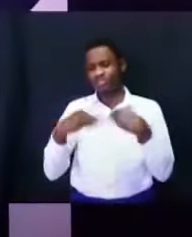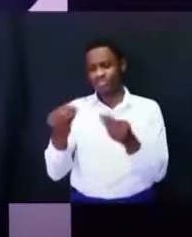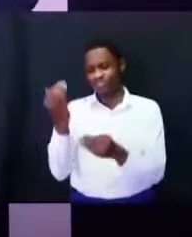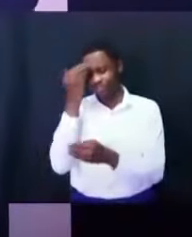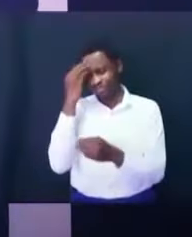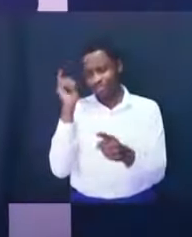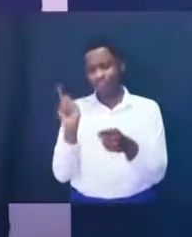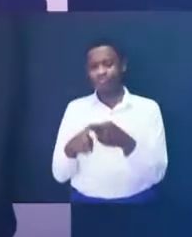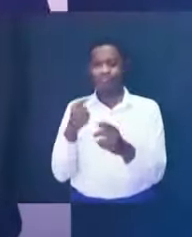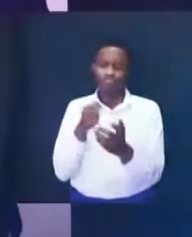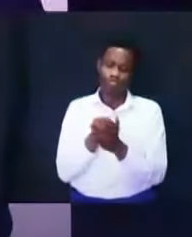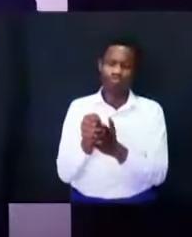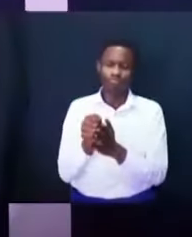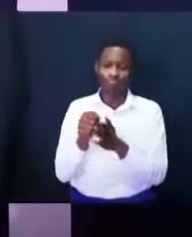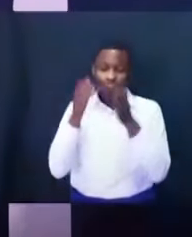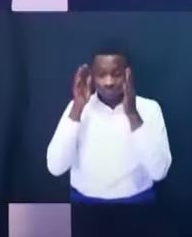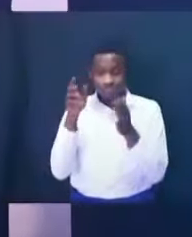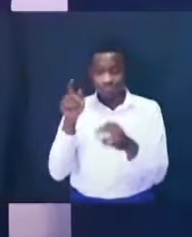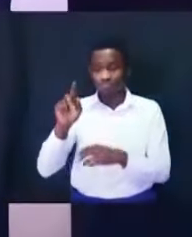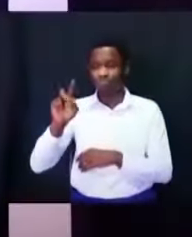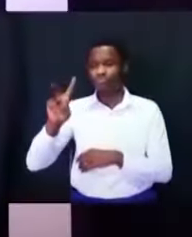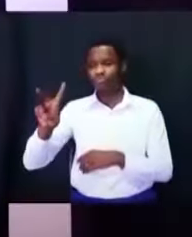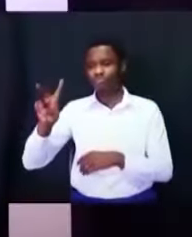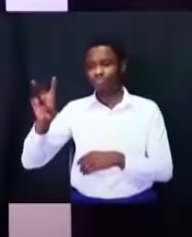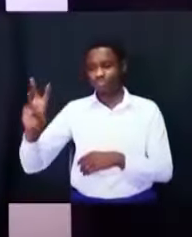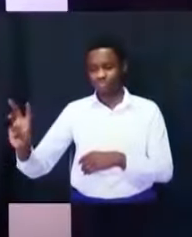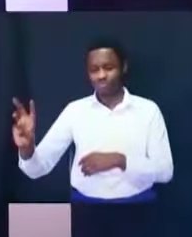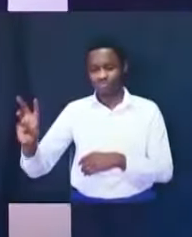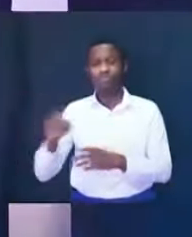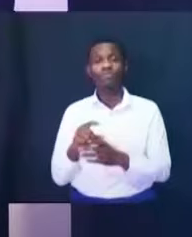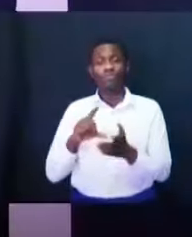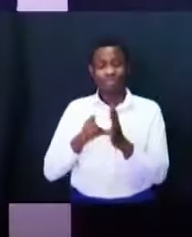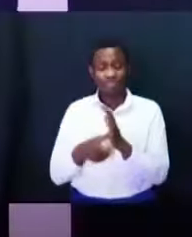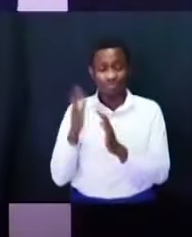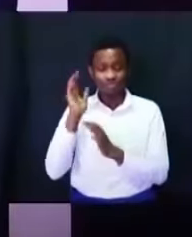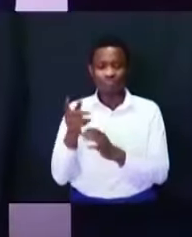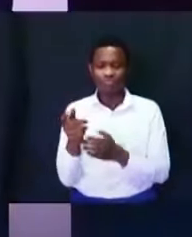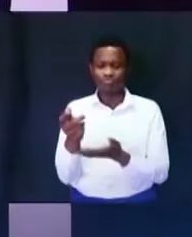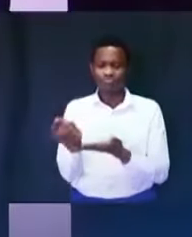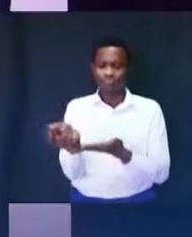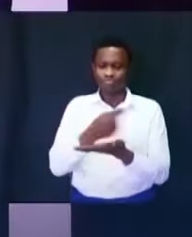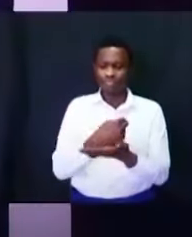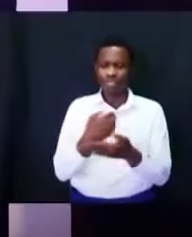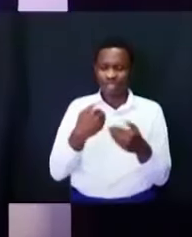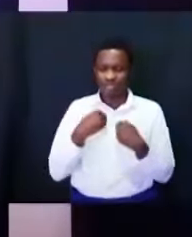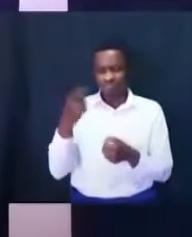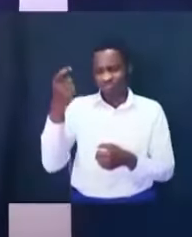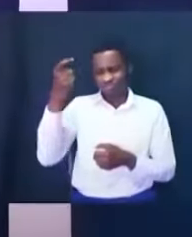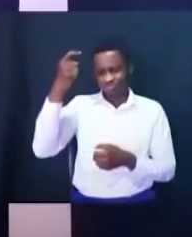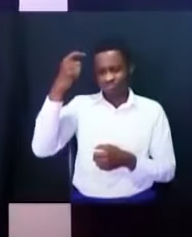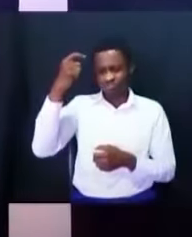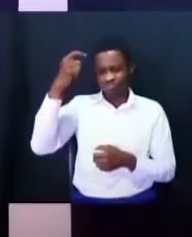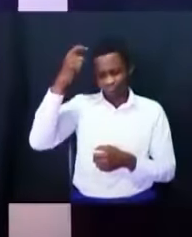to verse 26 and that they will come to their senses and